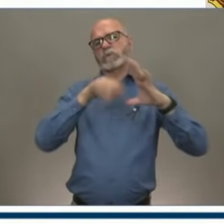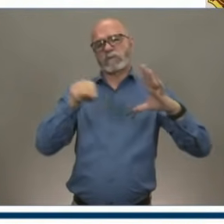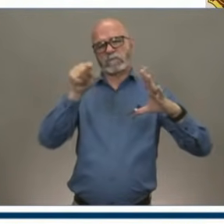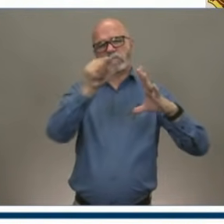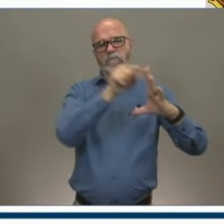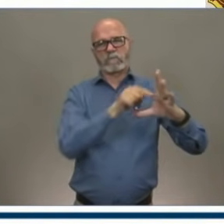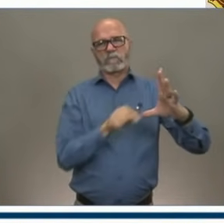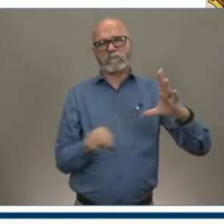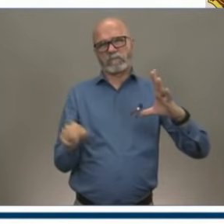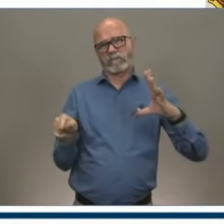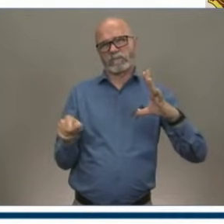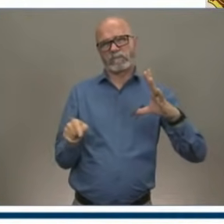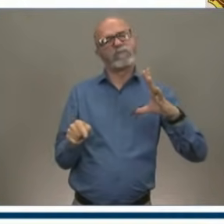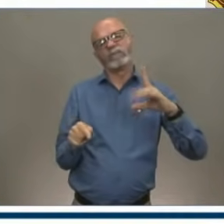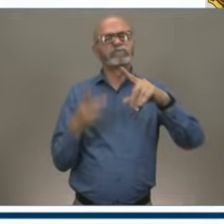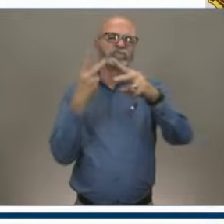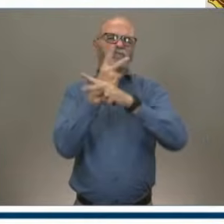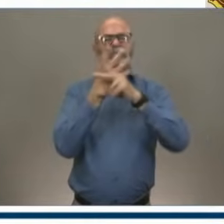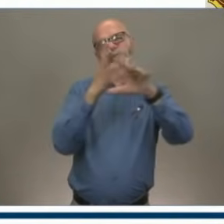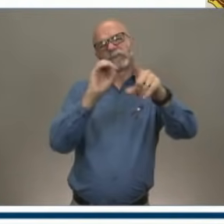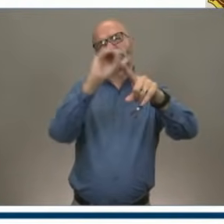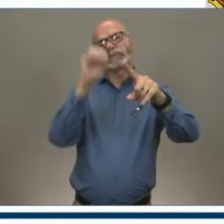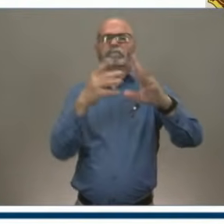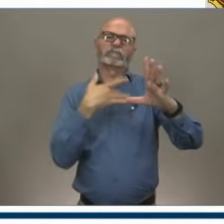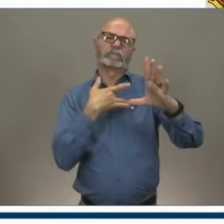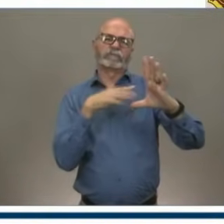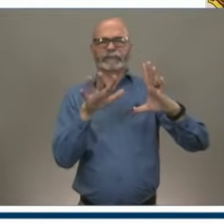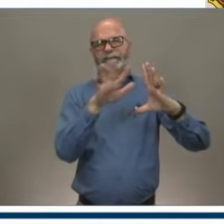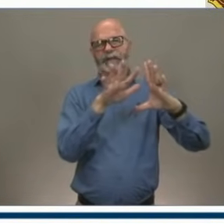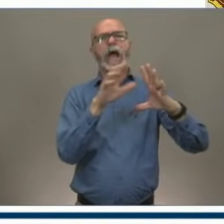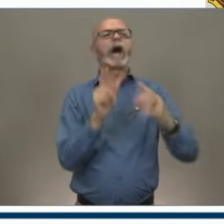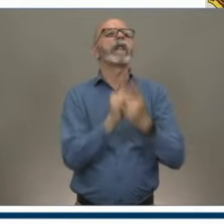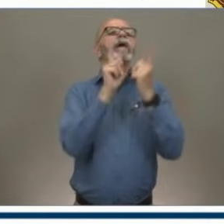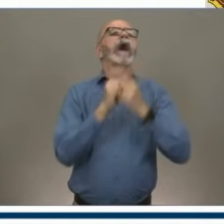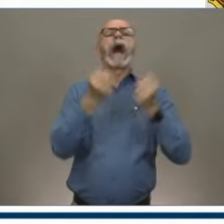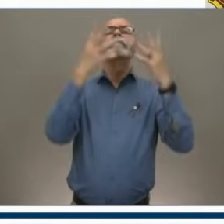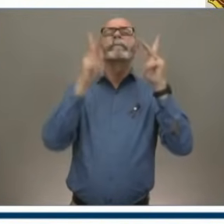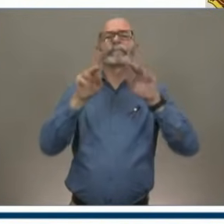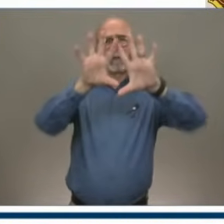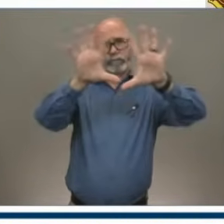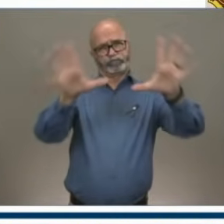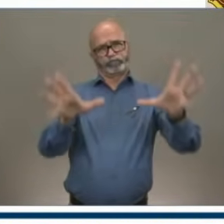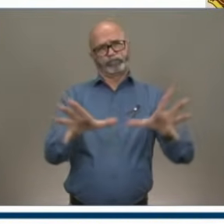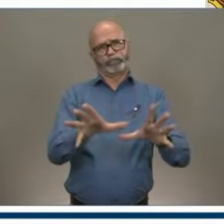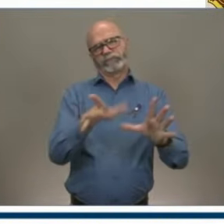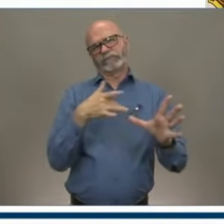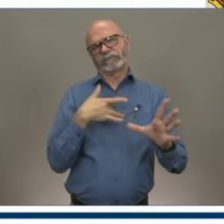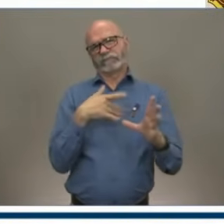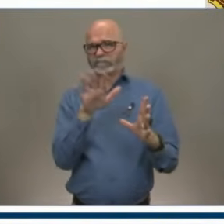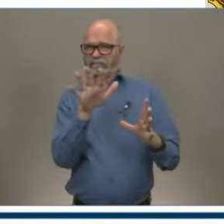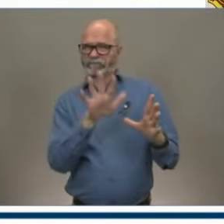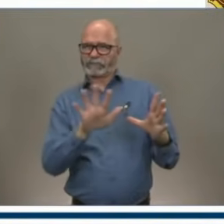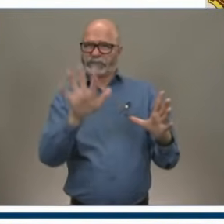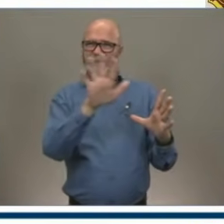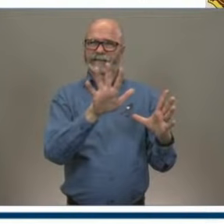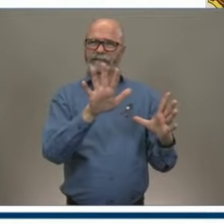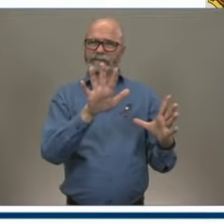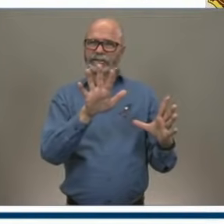the data as to close contacts, as to travel? We're wondering about what the